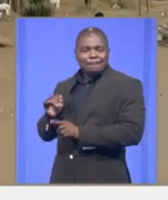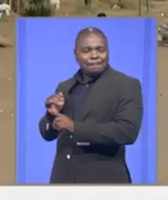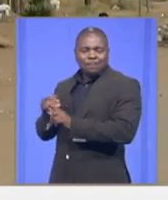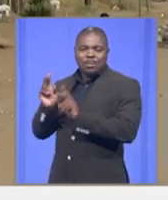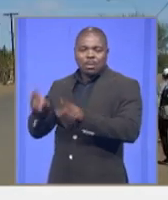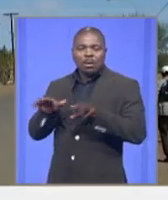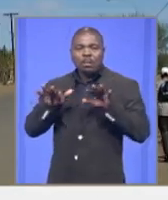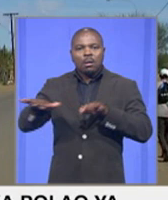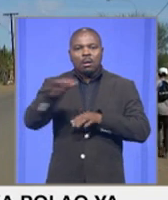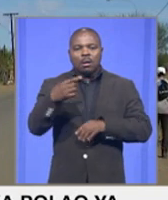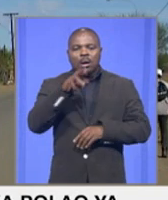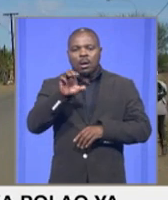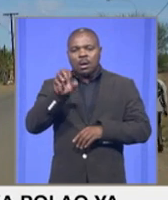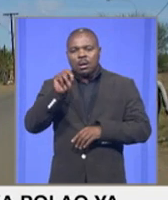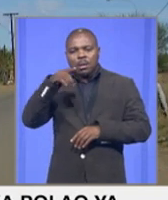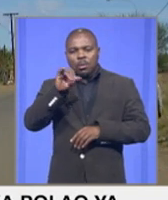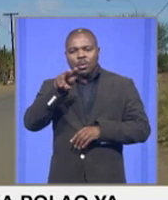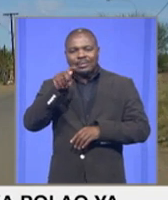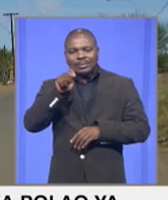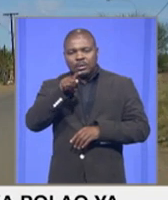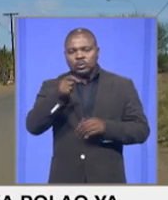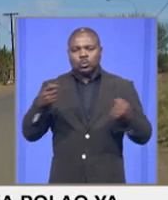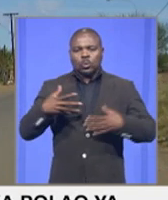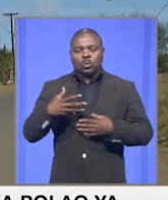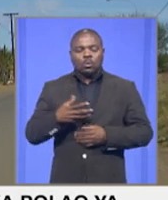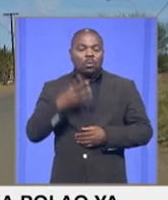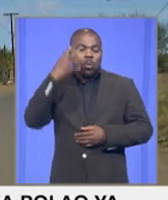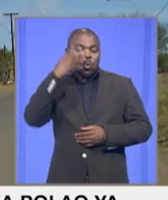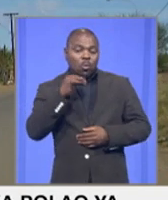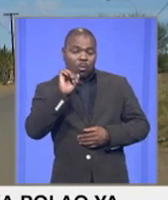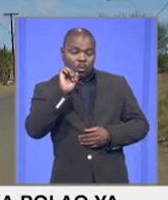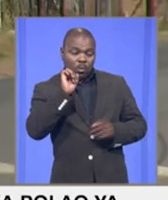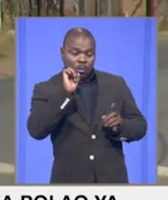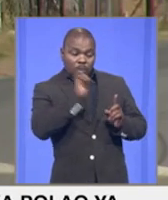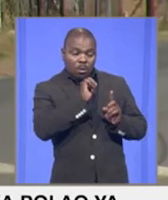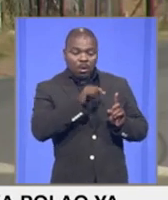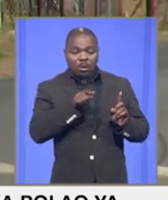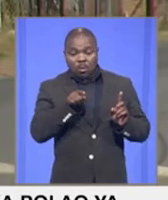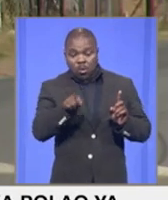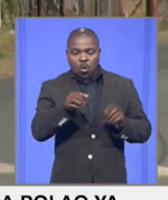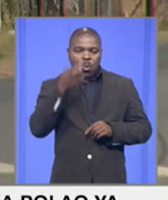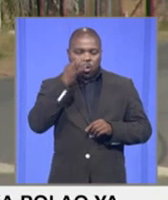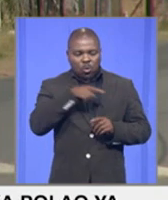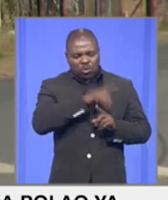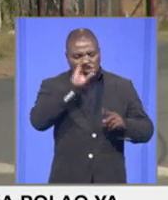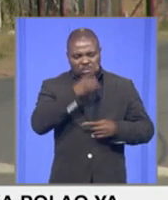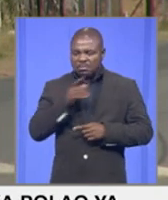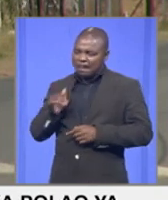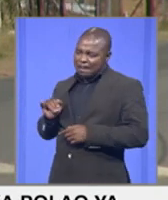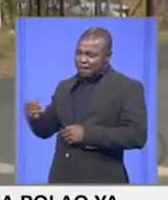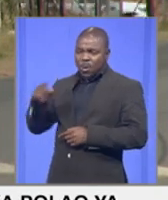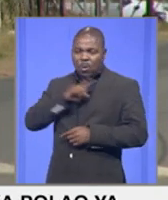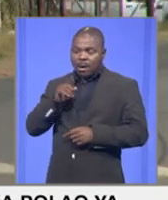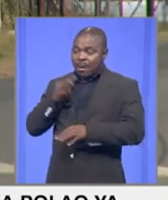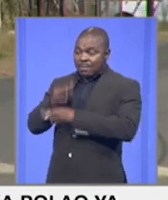Greenpoint. Nkgona ngwanana ya entseng ketso ena o re o belaela ha setloholo sa hae se entse sena ka lebaka la hore ntatae o